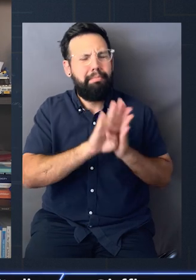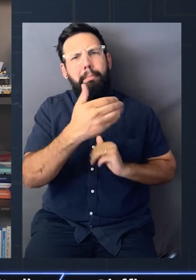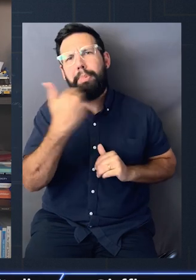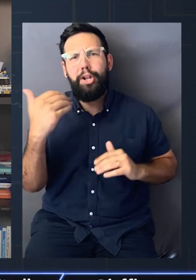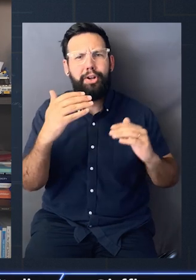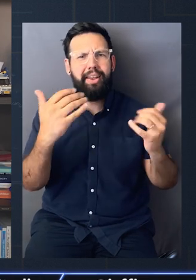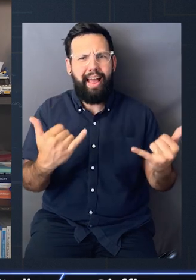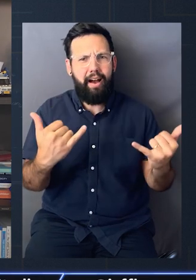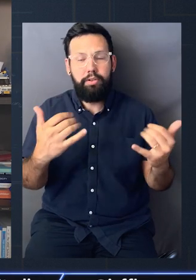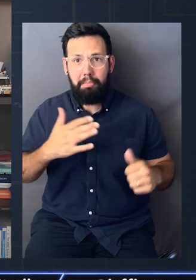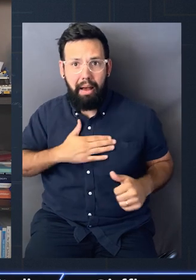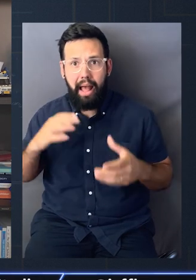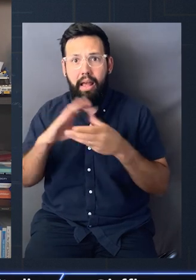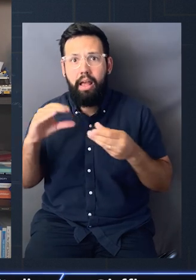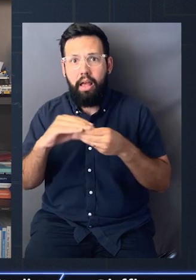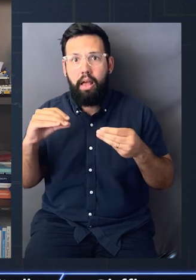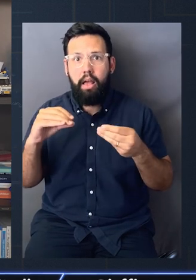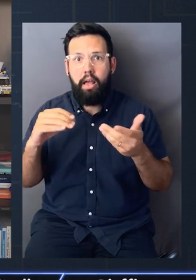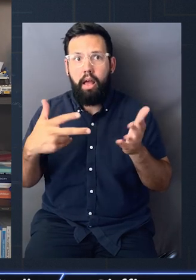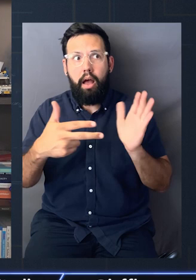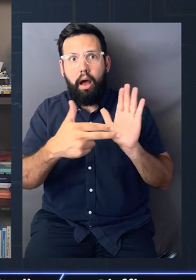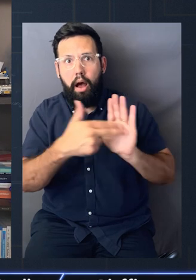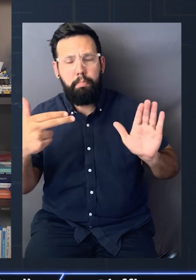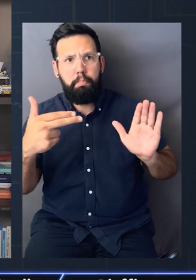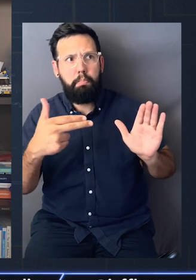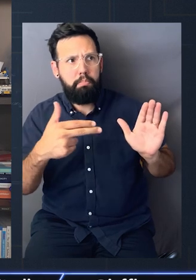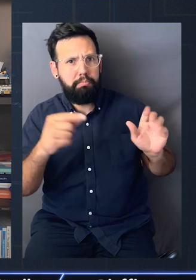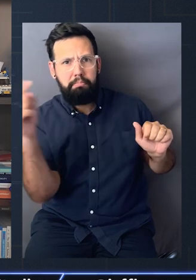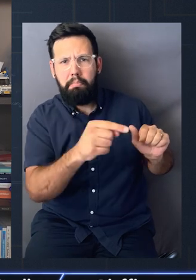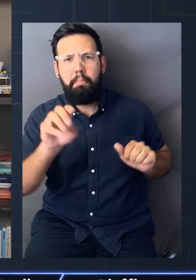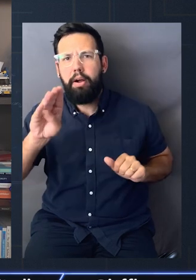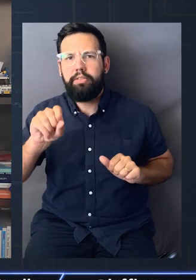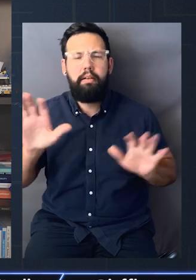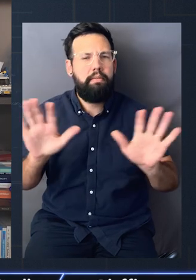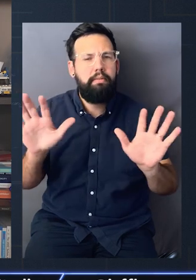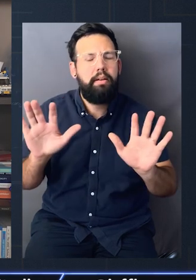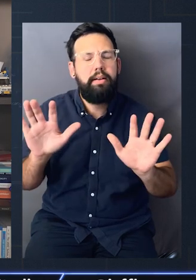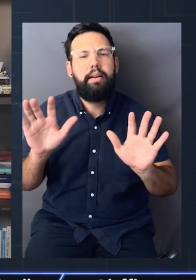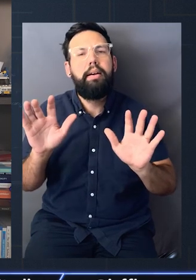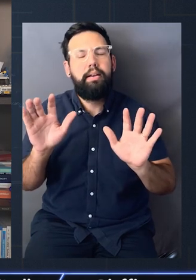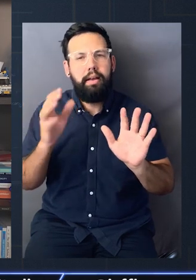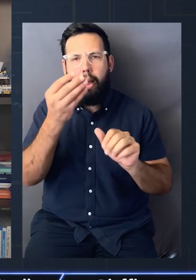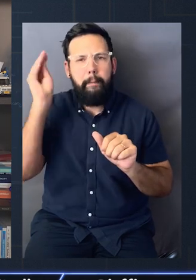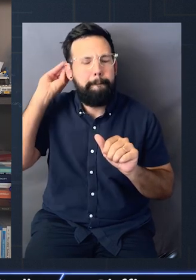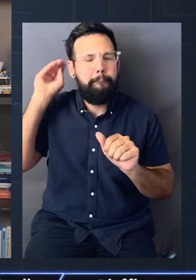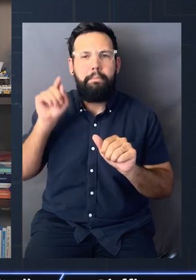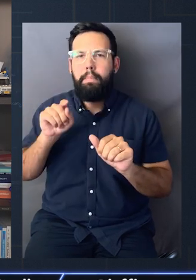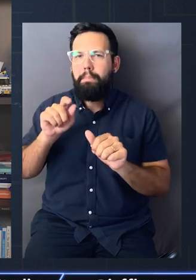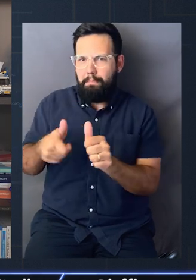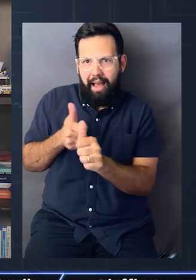now. And so don't take anything of what I say now as this is how Microsoft is now. But stick with me for a bit, because I think there's a great lesson in this